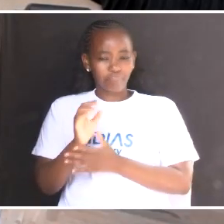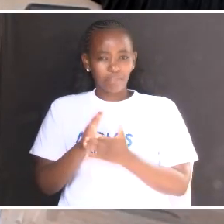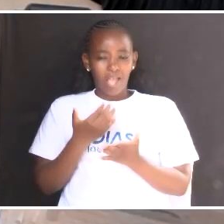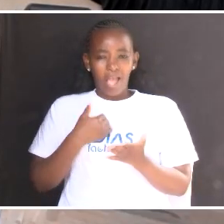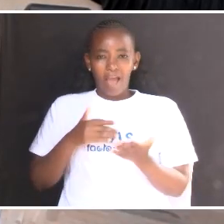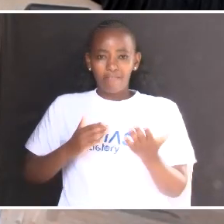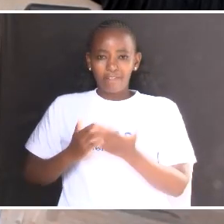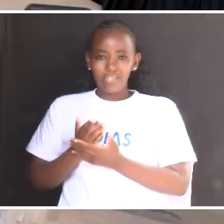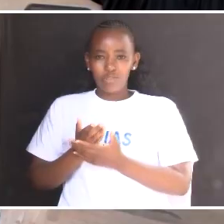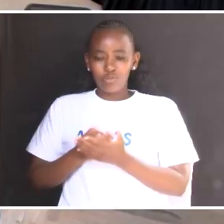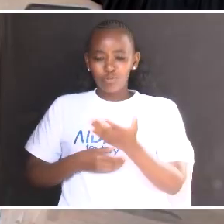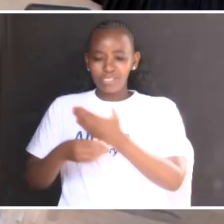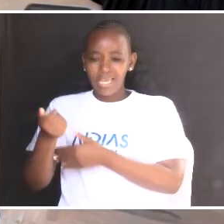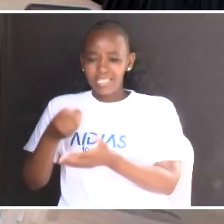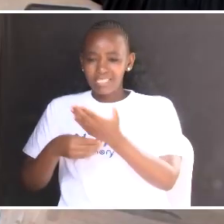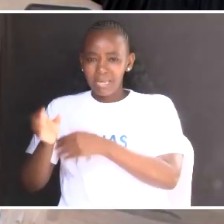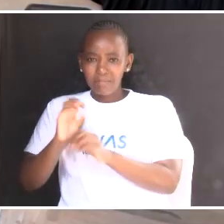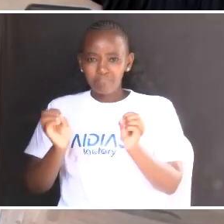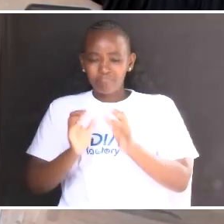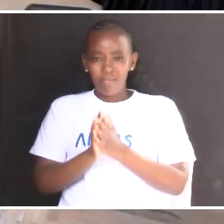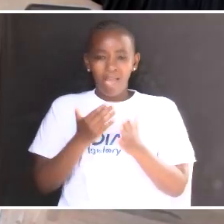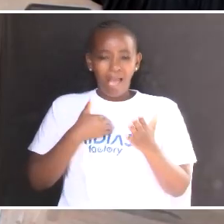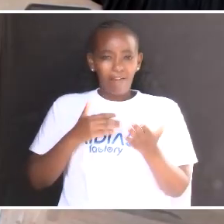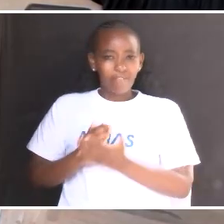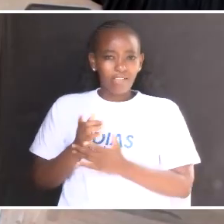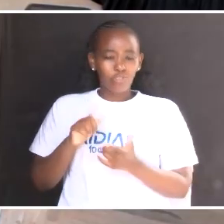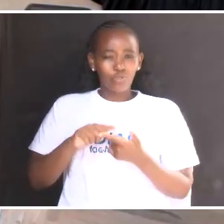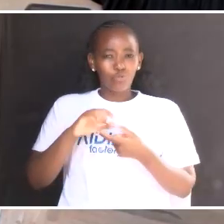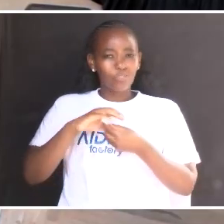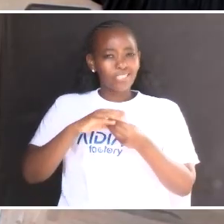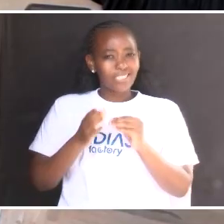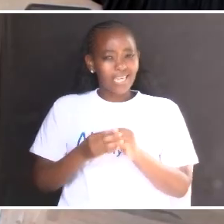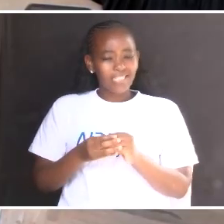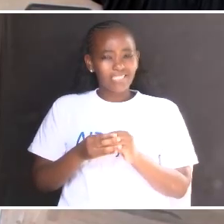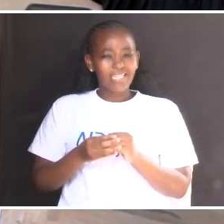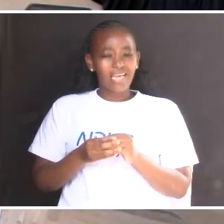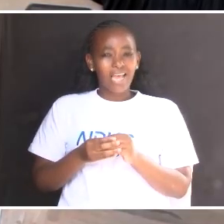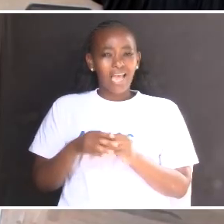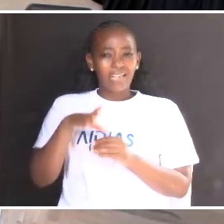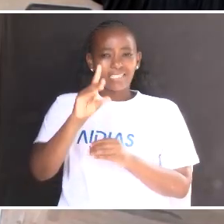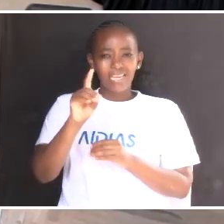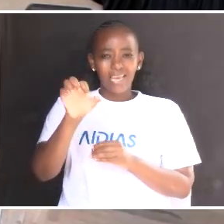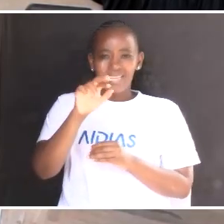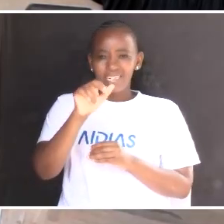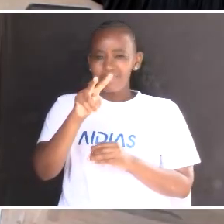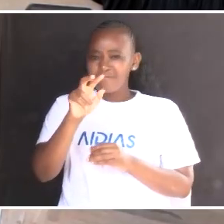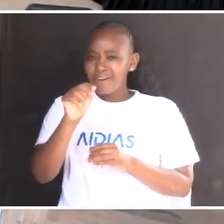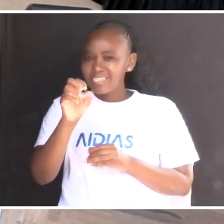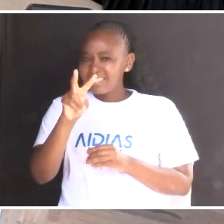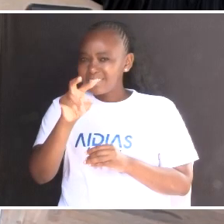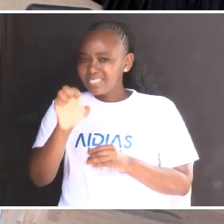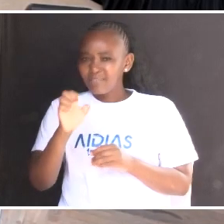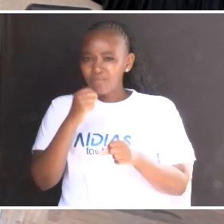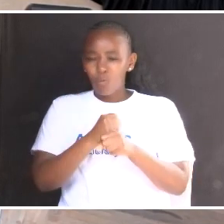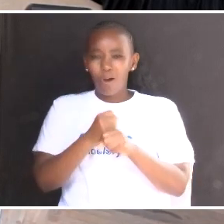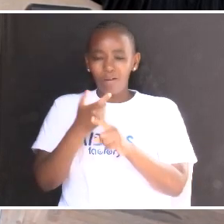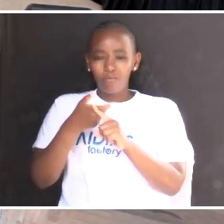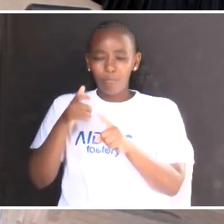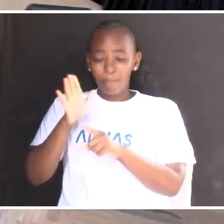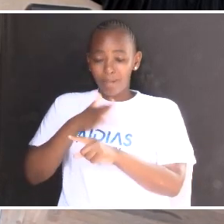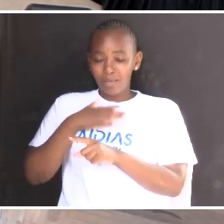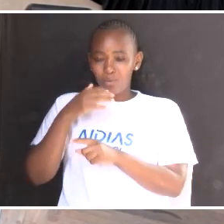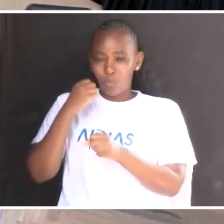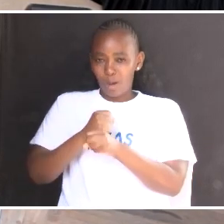to resell. You don't have the right to create a derivative work out of my work. So distinguish the